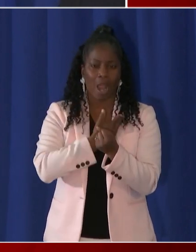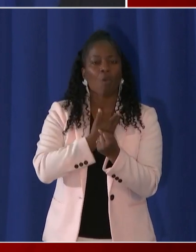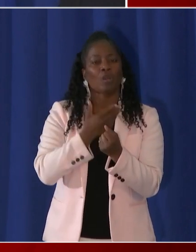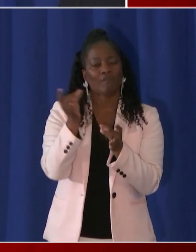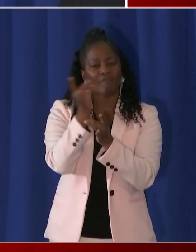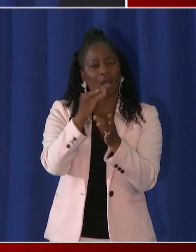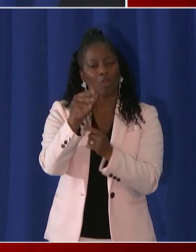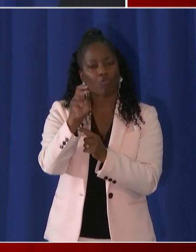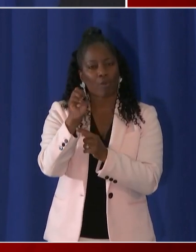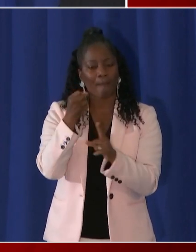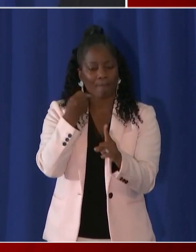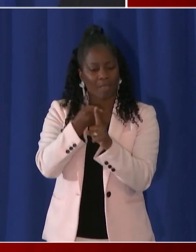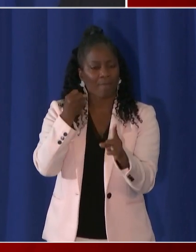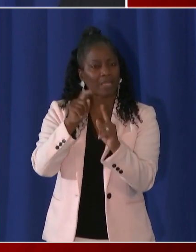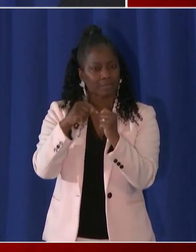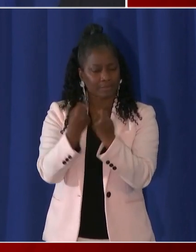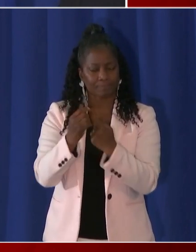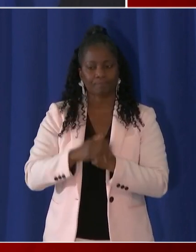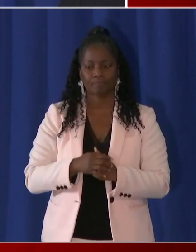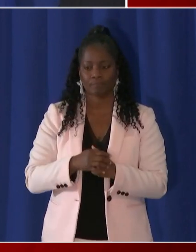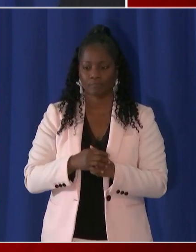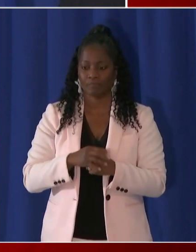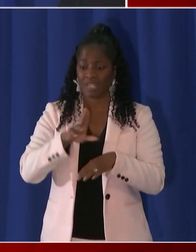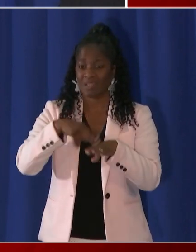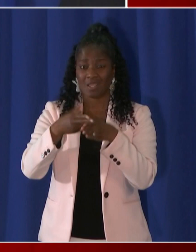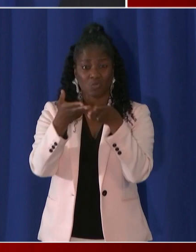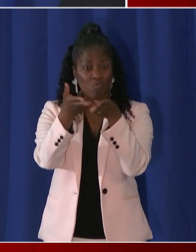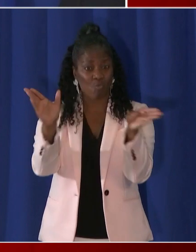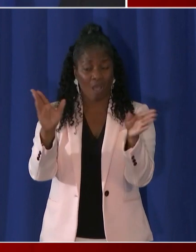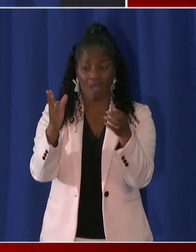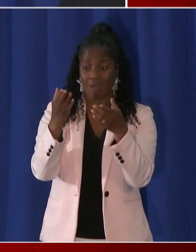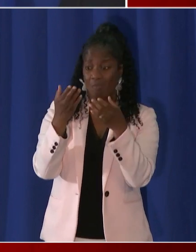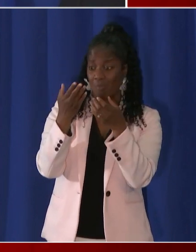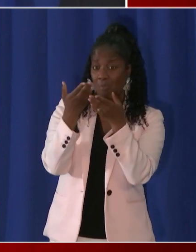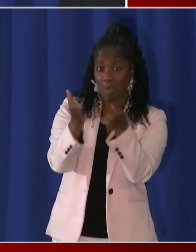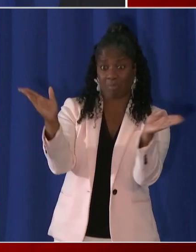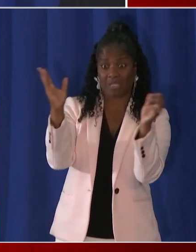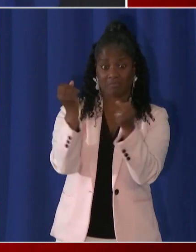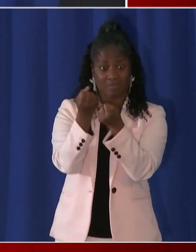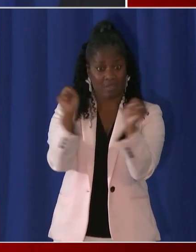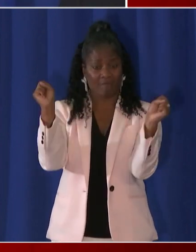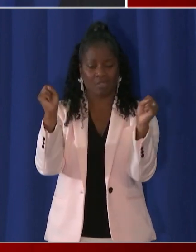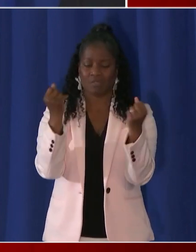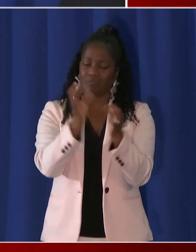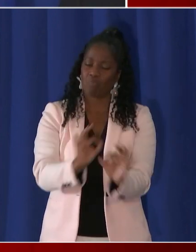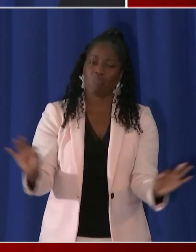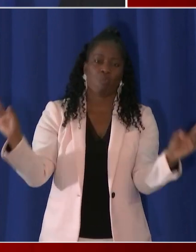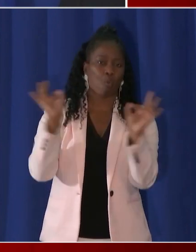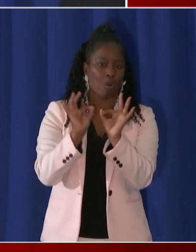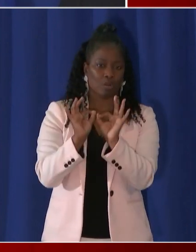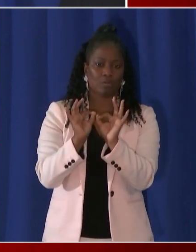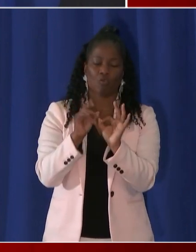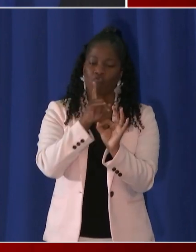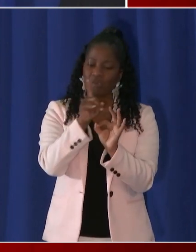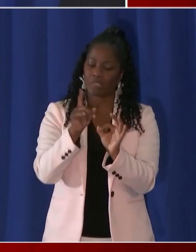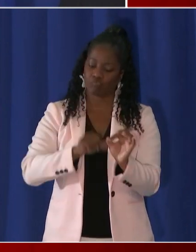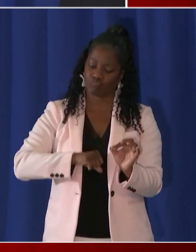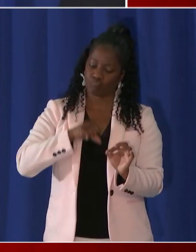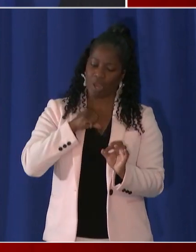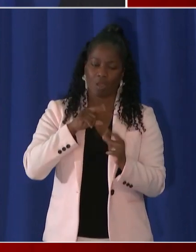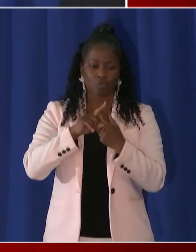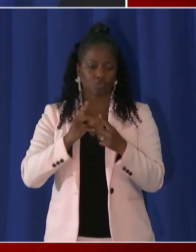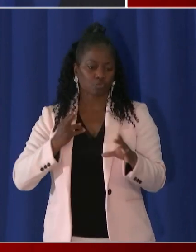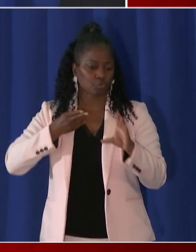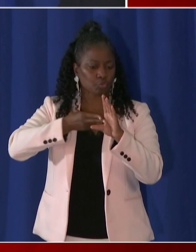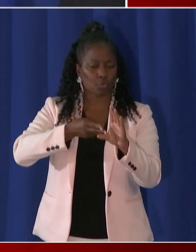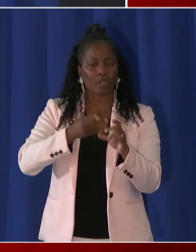Team. Nationwide public safety remains of critical importance, and we are privileged to join our esteemed partners in the fight